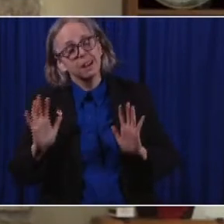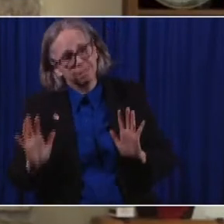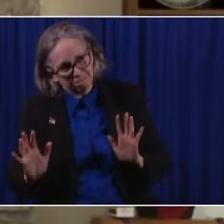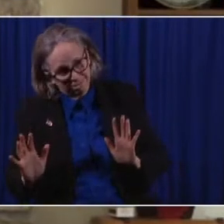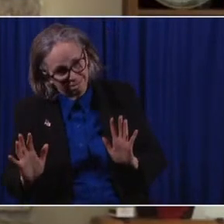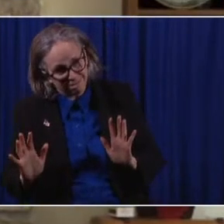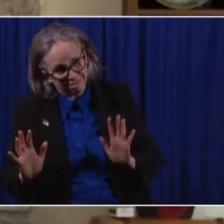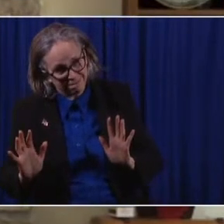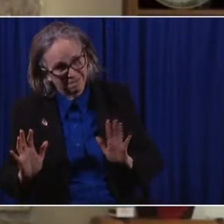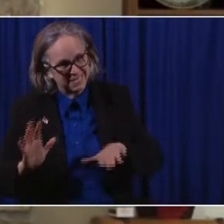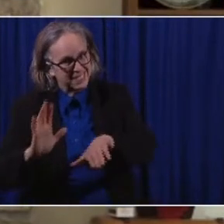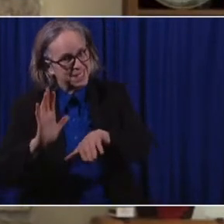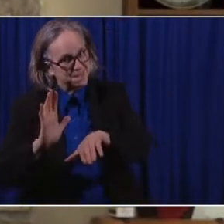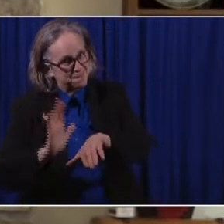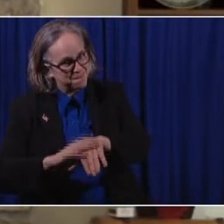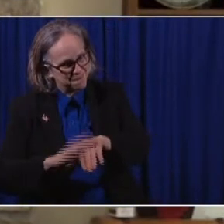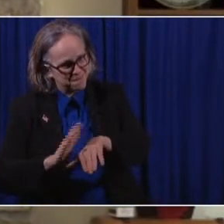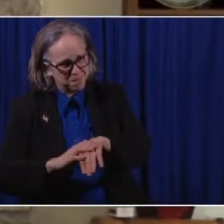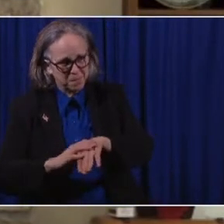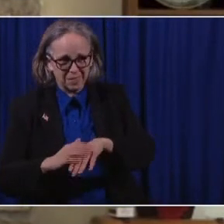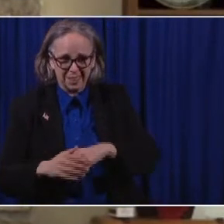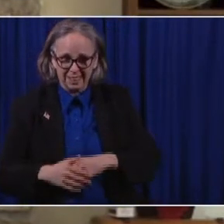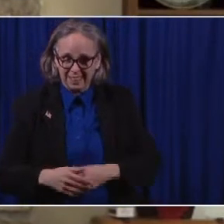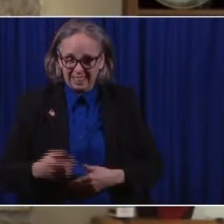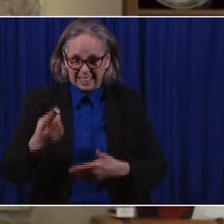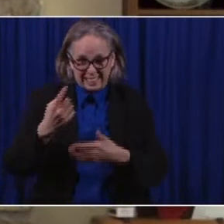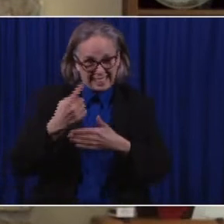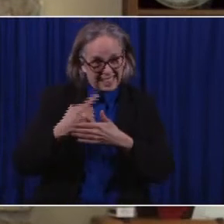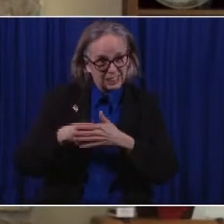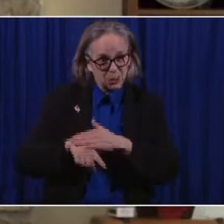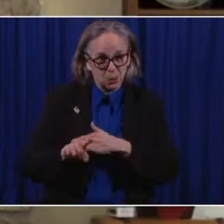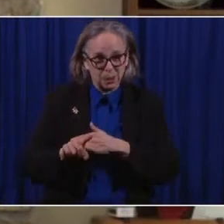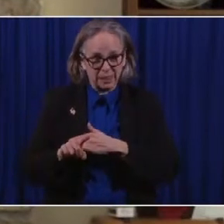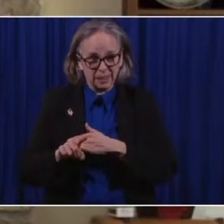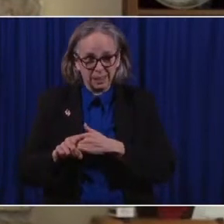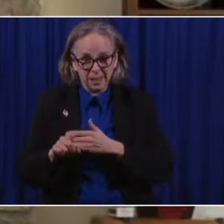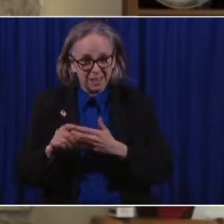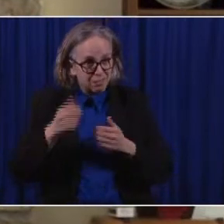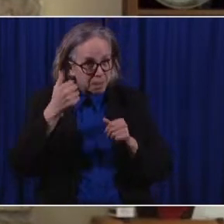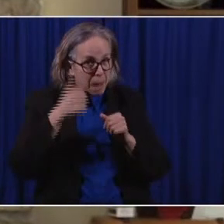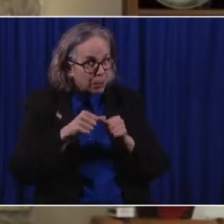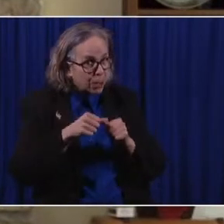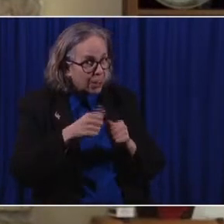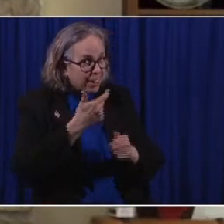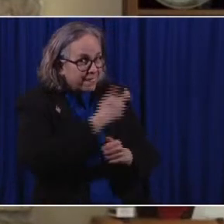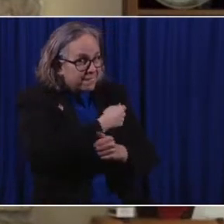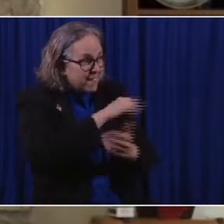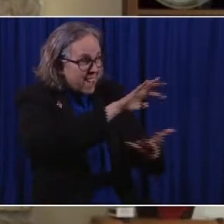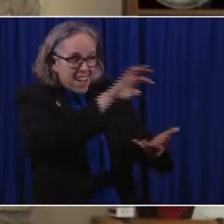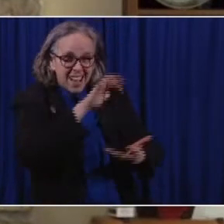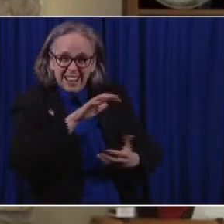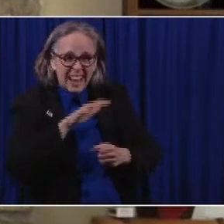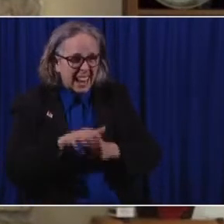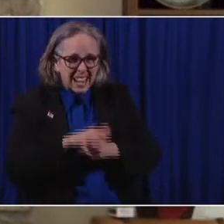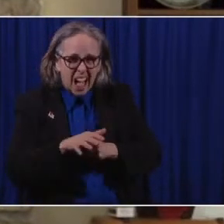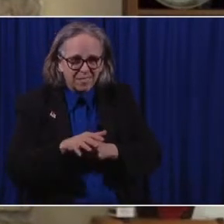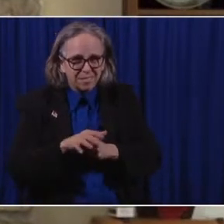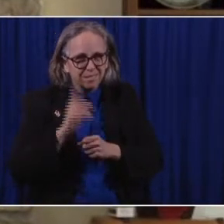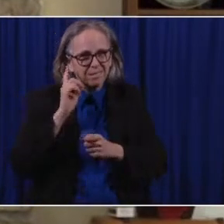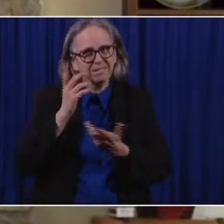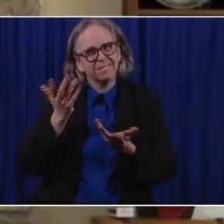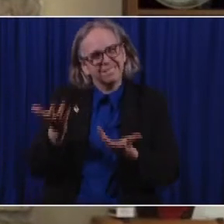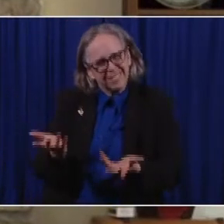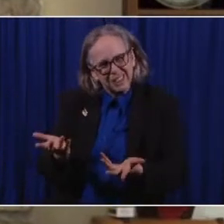Not going to be enough next week for everybody, but our goal is to get as many 80-year-olds vaccinated for their first shot as we